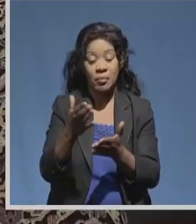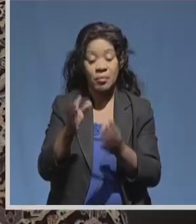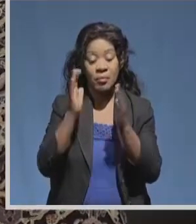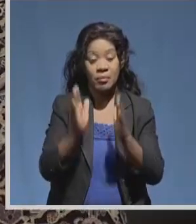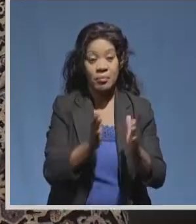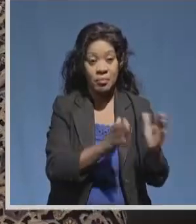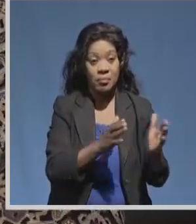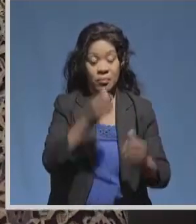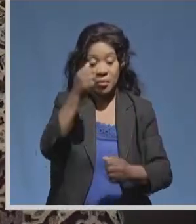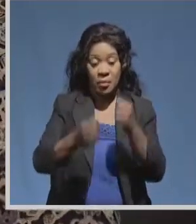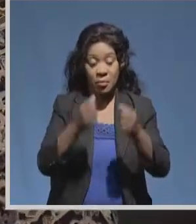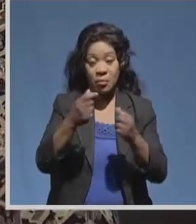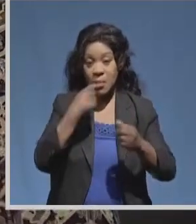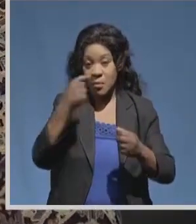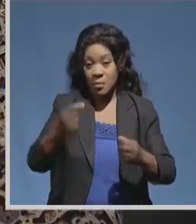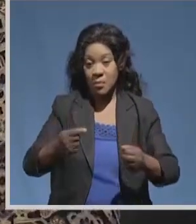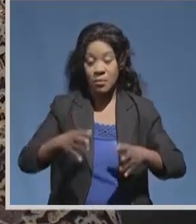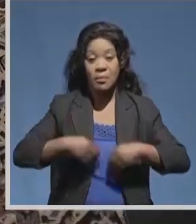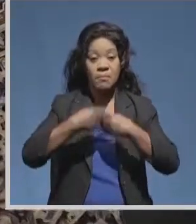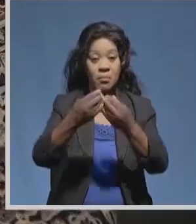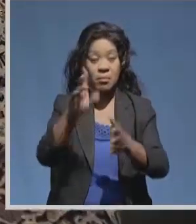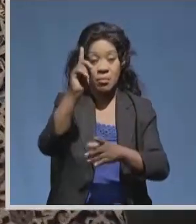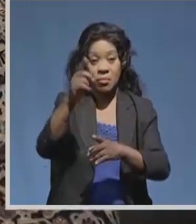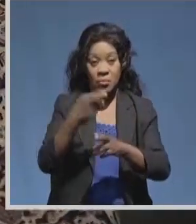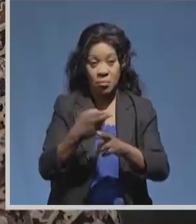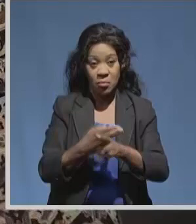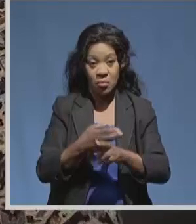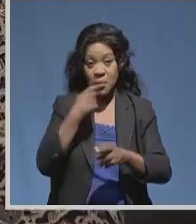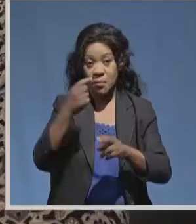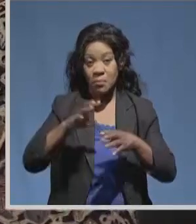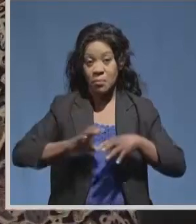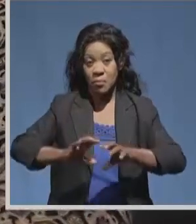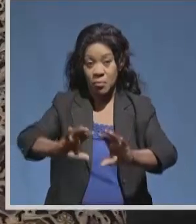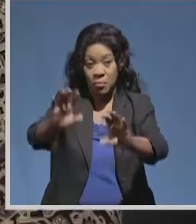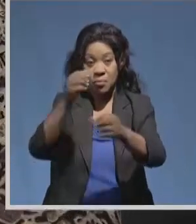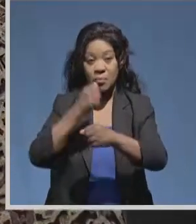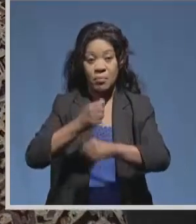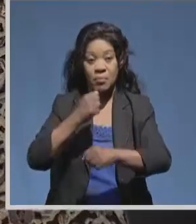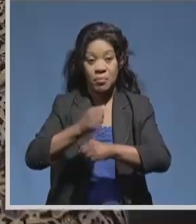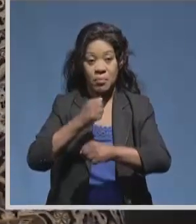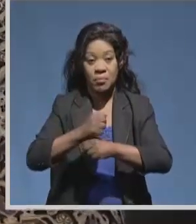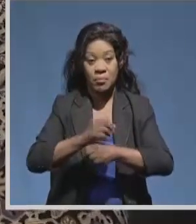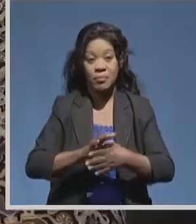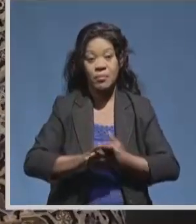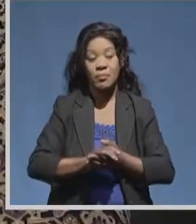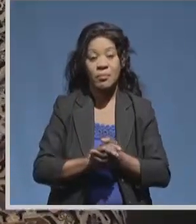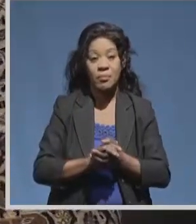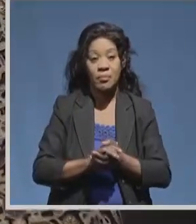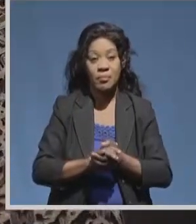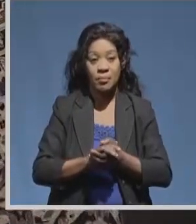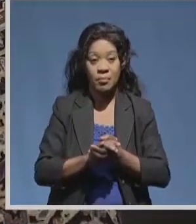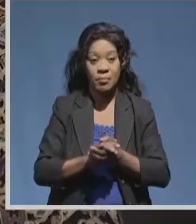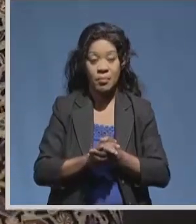us in the last 1 month continue. No bars are to operate. Cinemas can't operate. Gyms